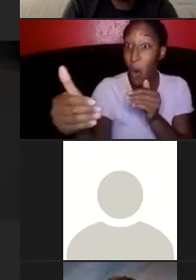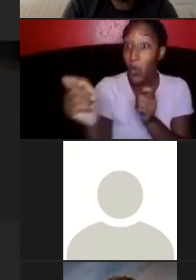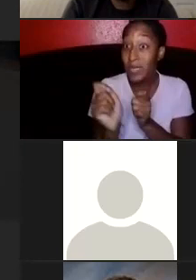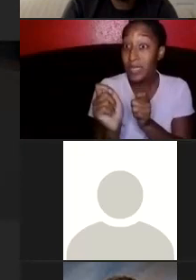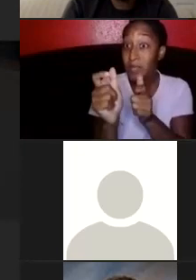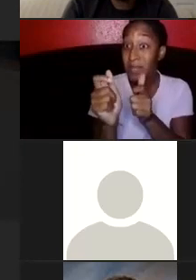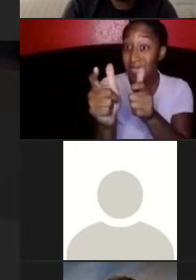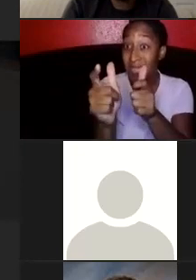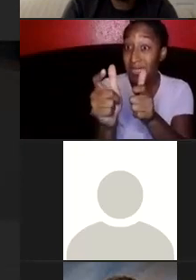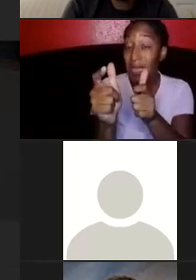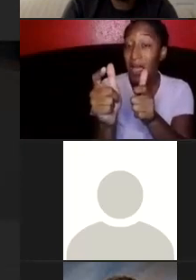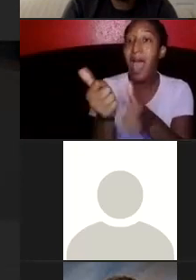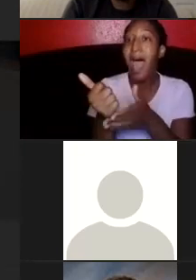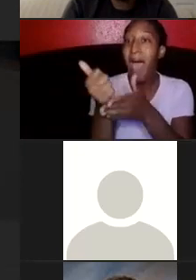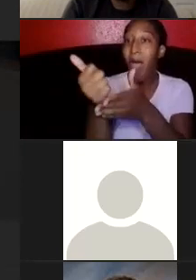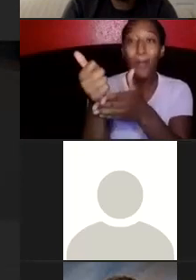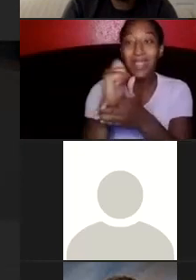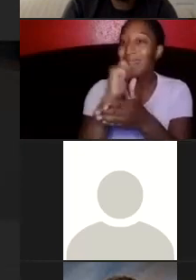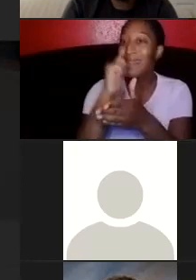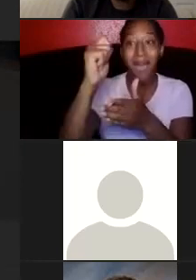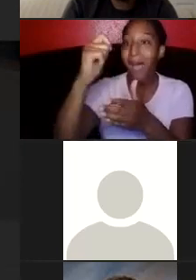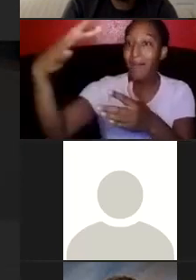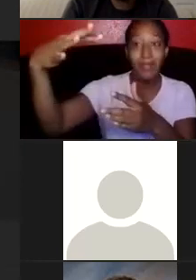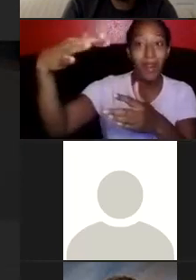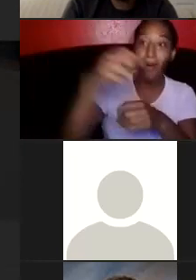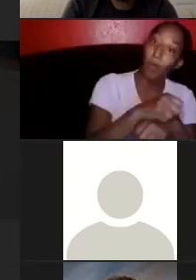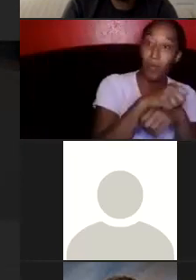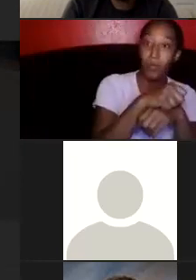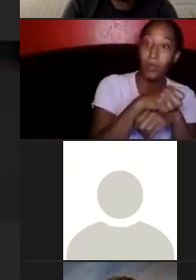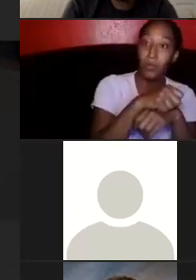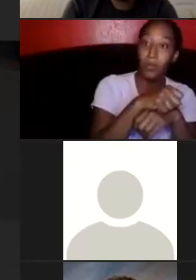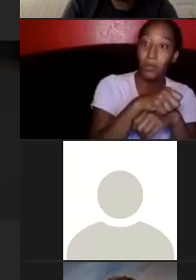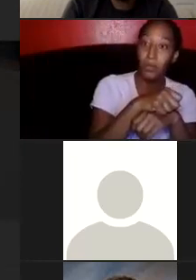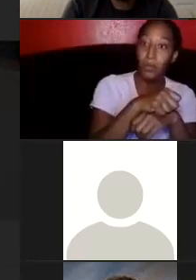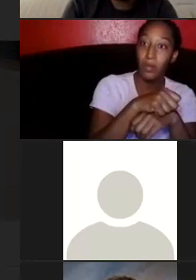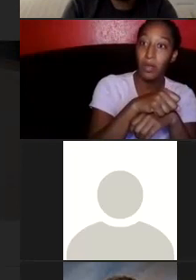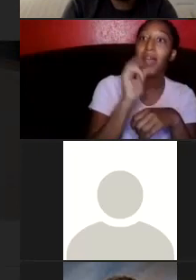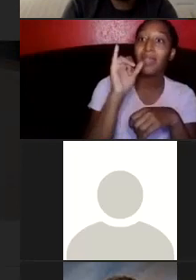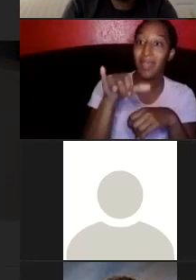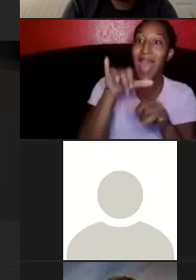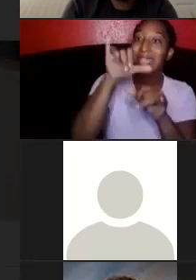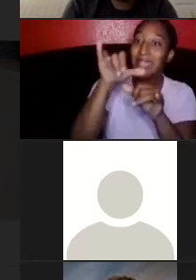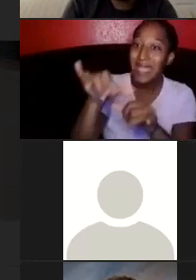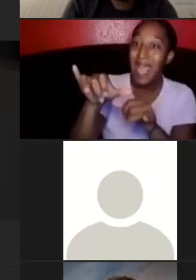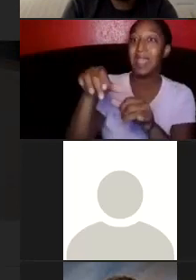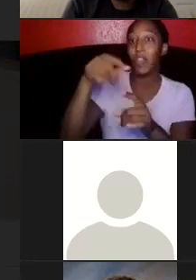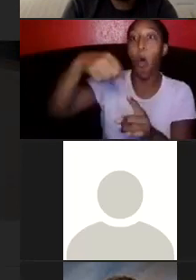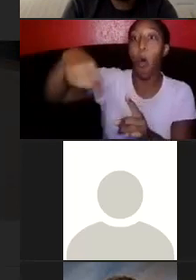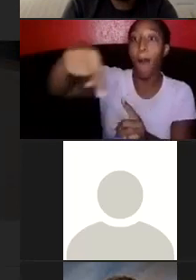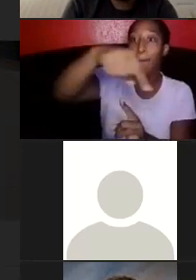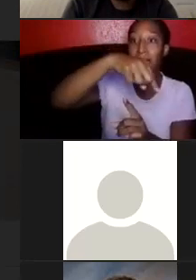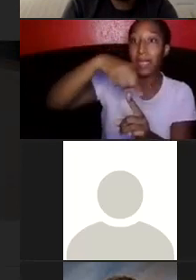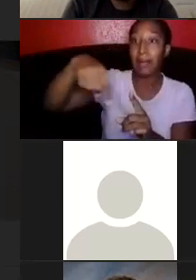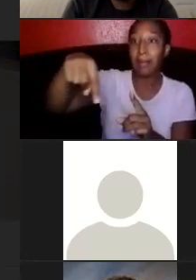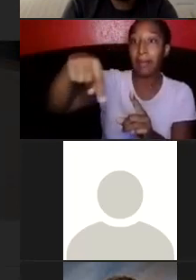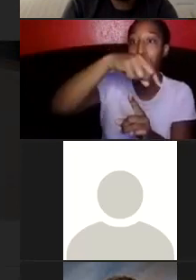this acceleration to keep the object in orbit. You could also look at it this way. Because this